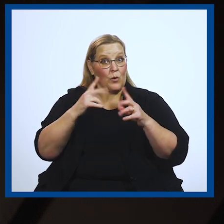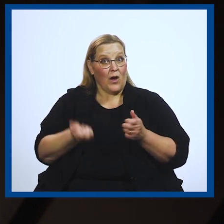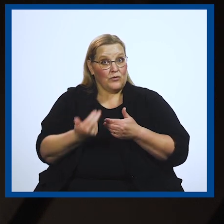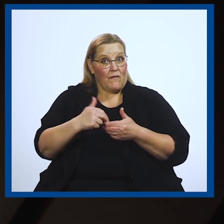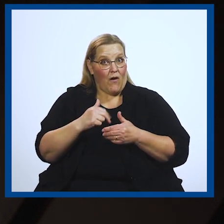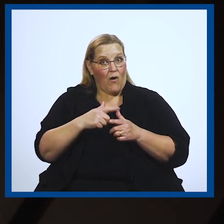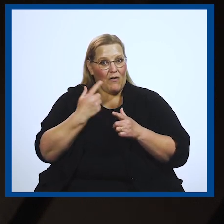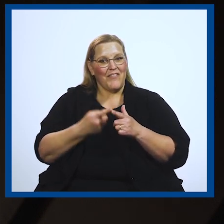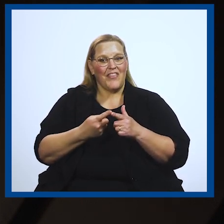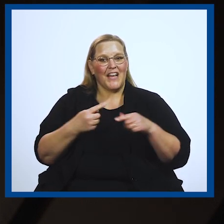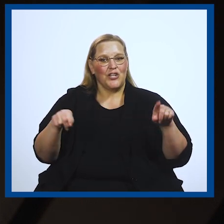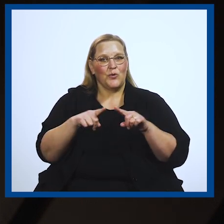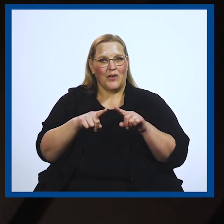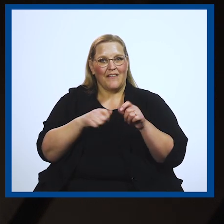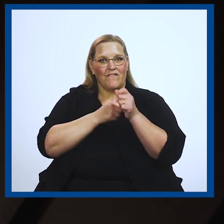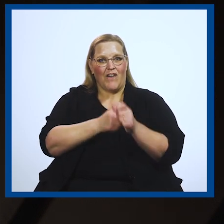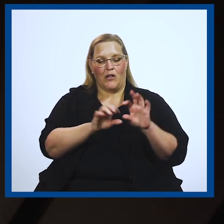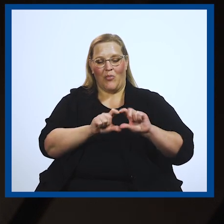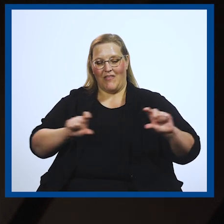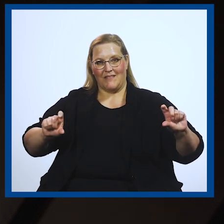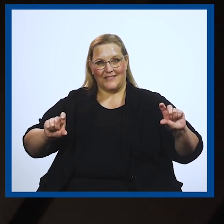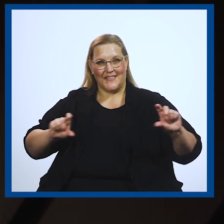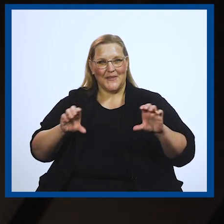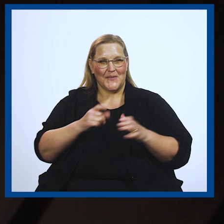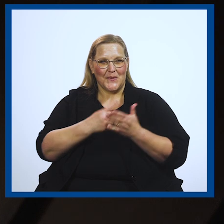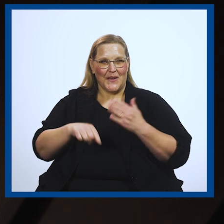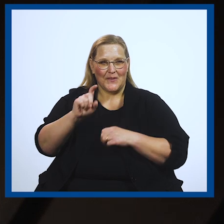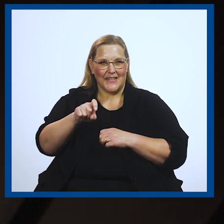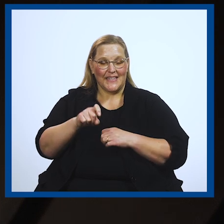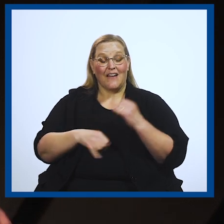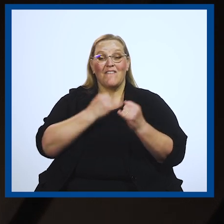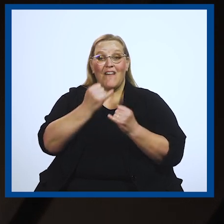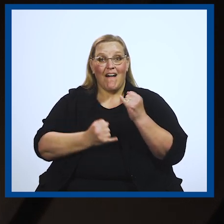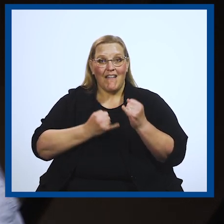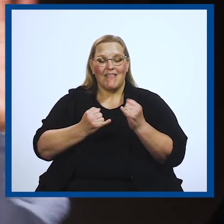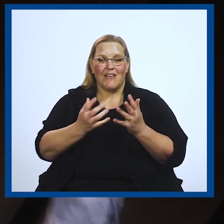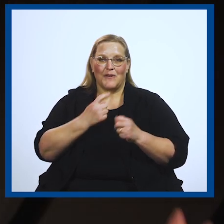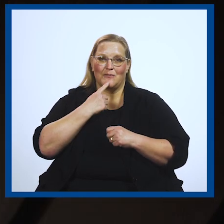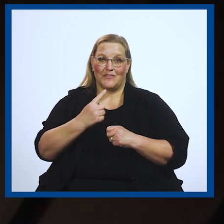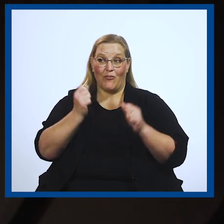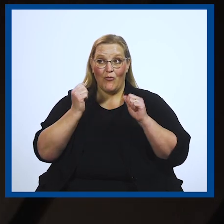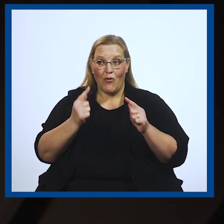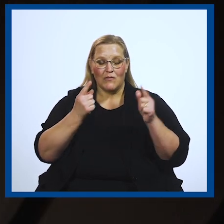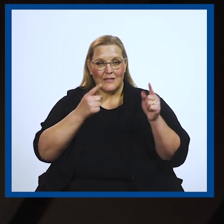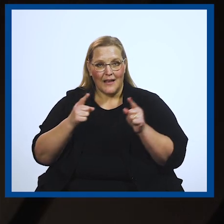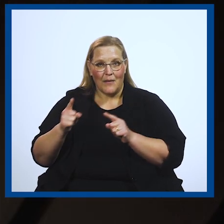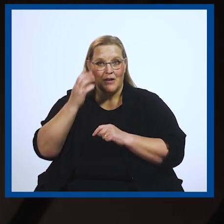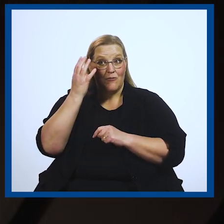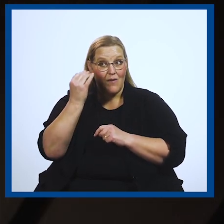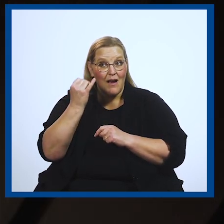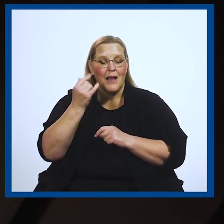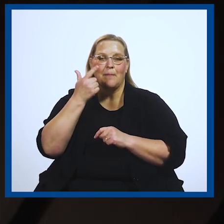just follow this and do what you need to do. And finally, I want to say this. All of what is happening is